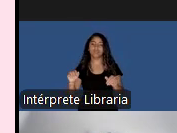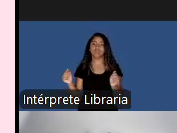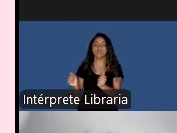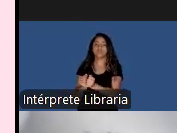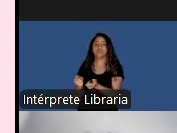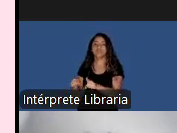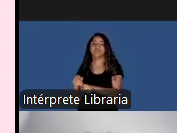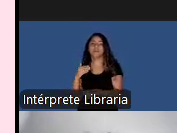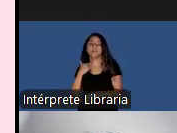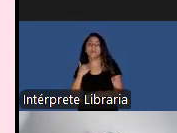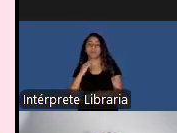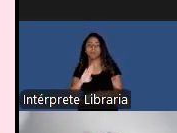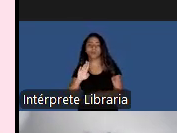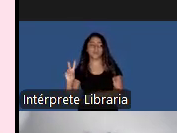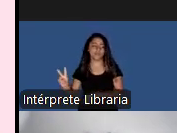step was the